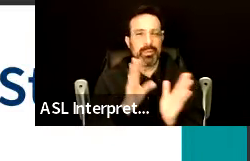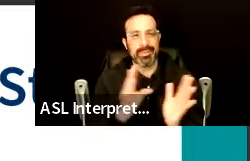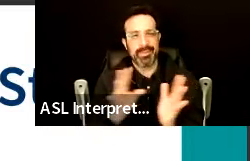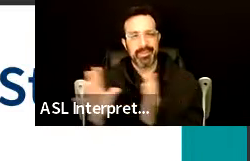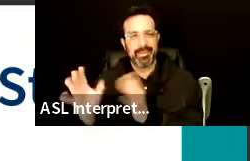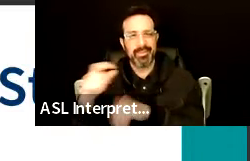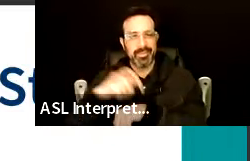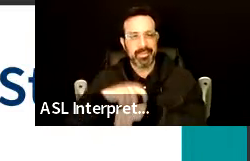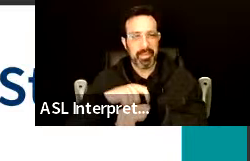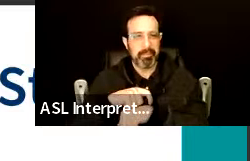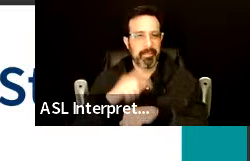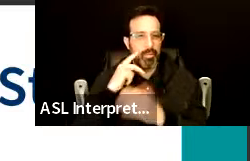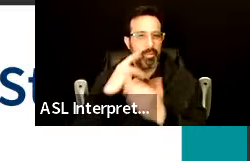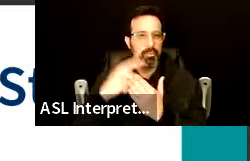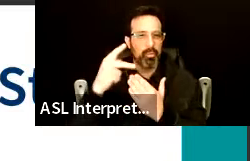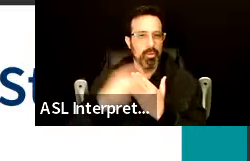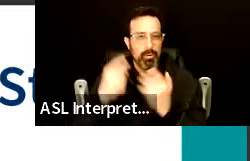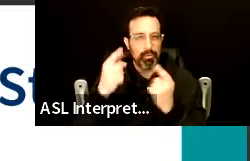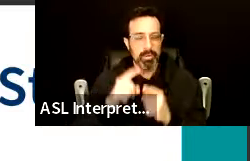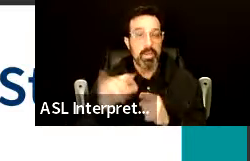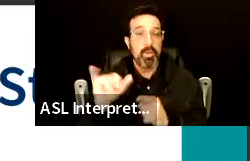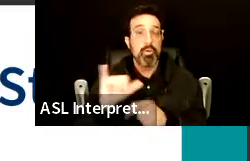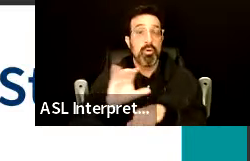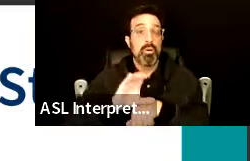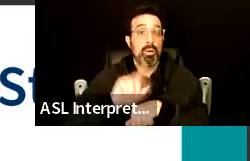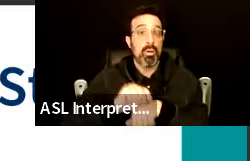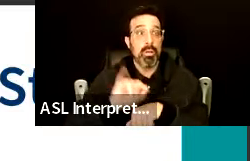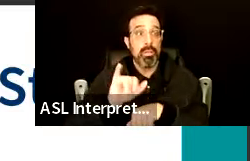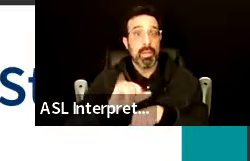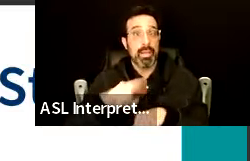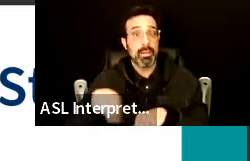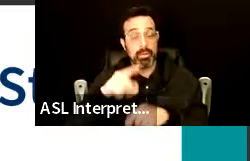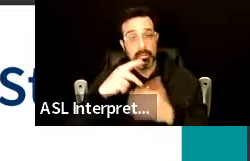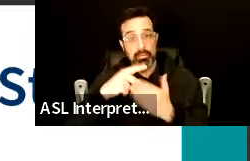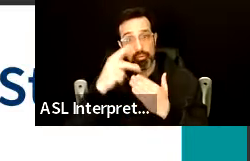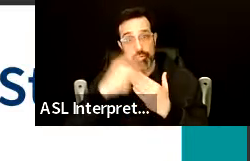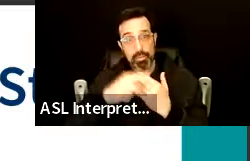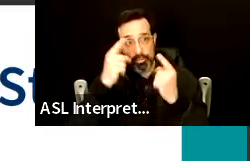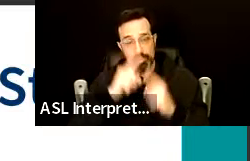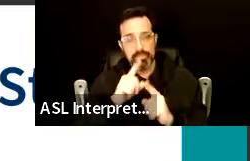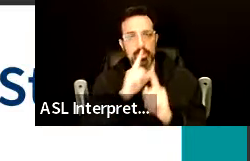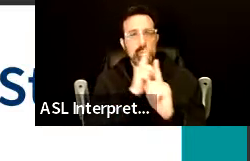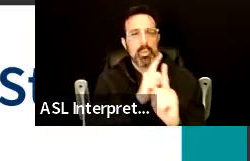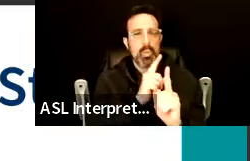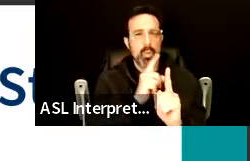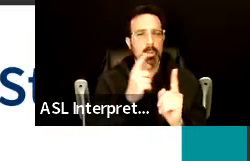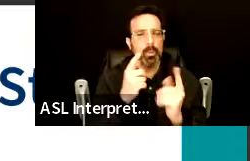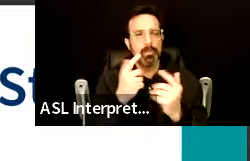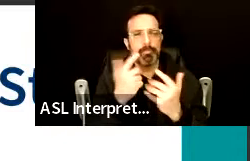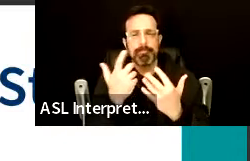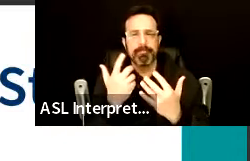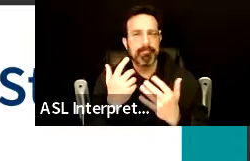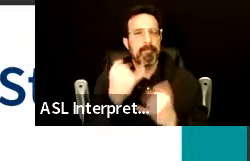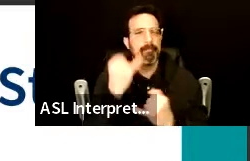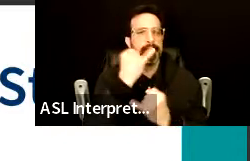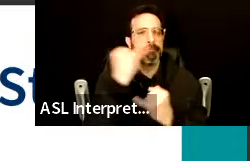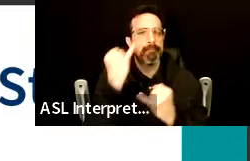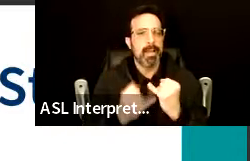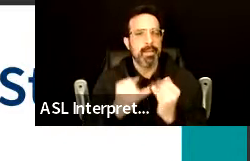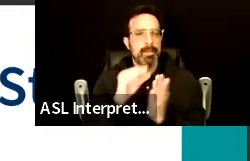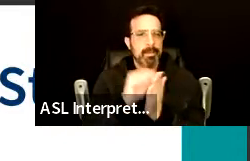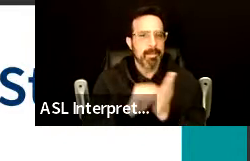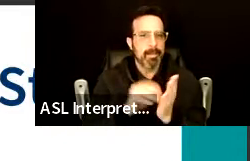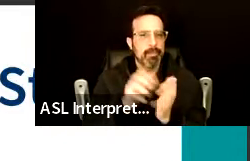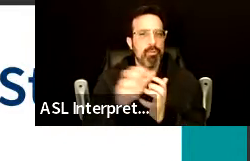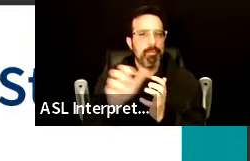agreement. And of course, the consultation around the programmatic agreement as we work to generate a final draft, and we'll